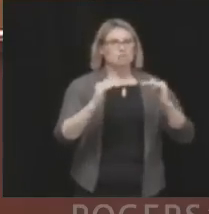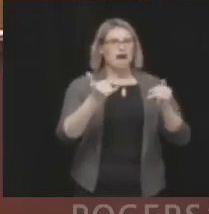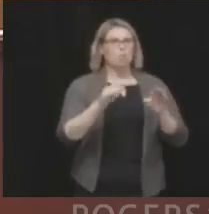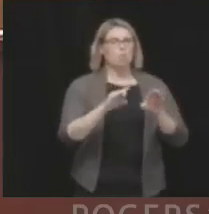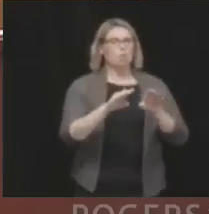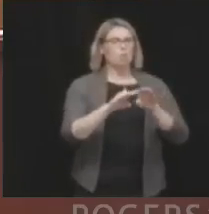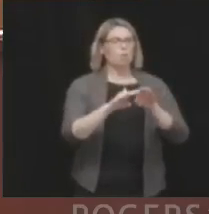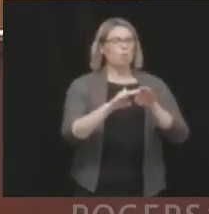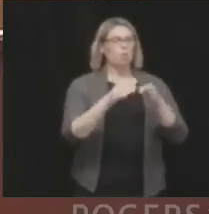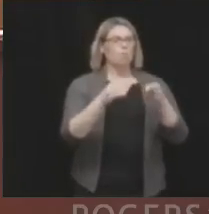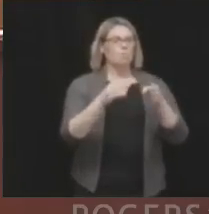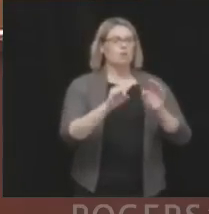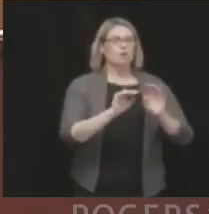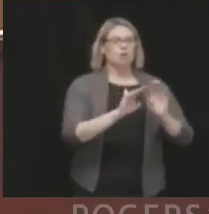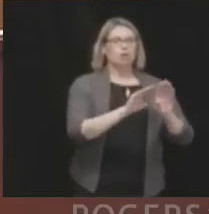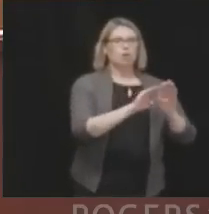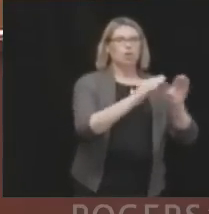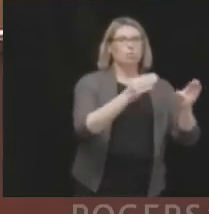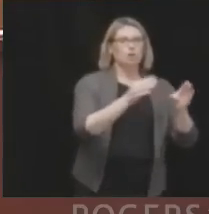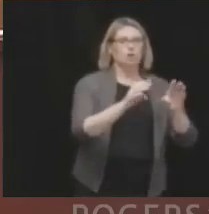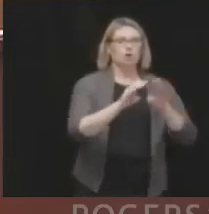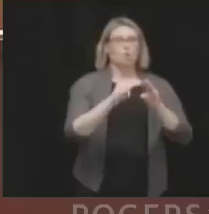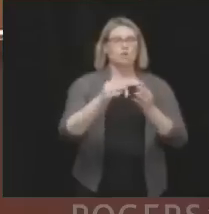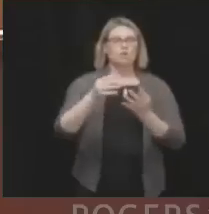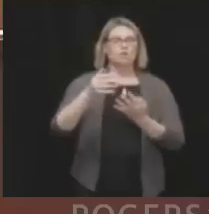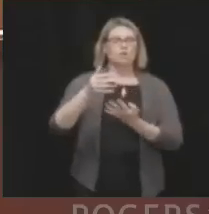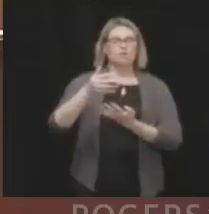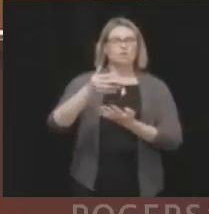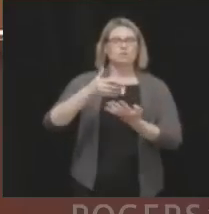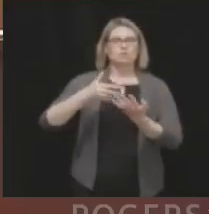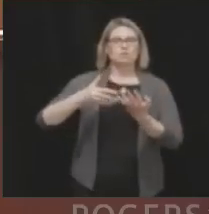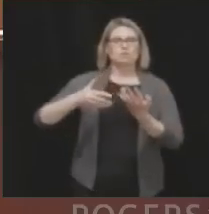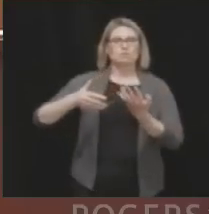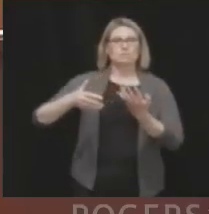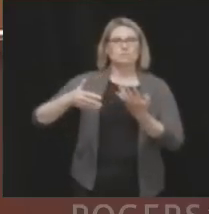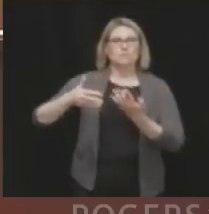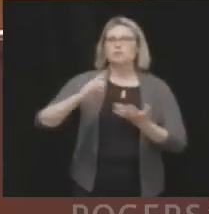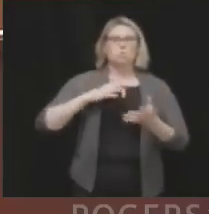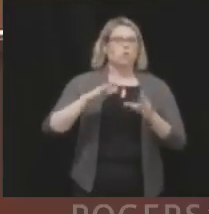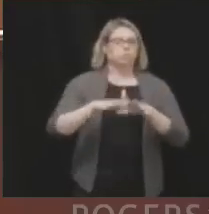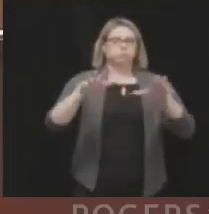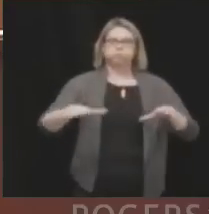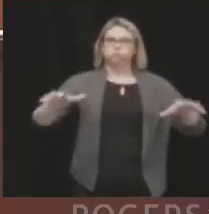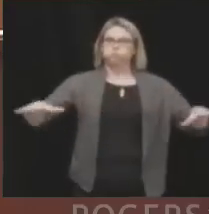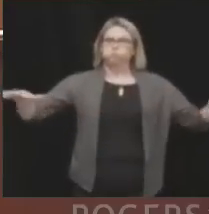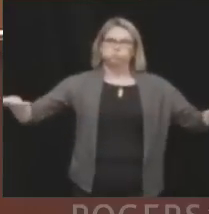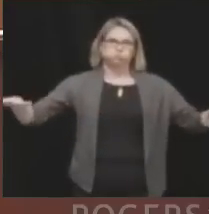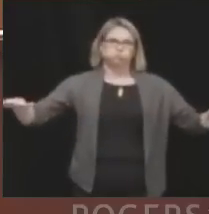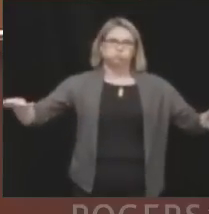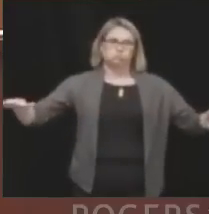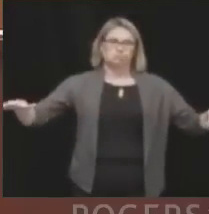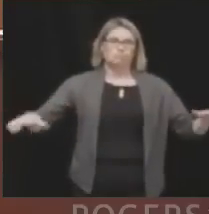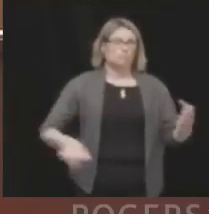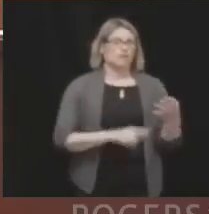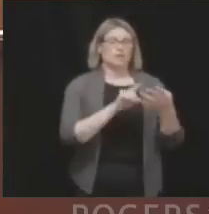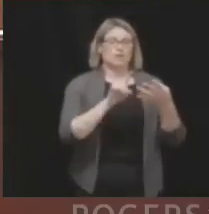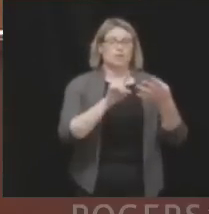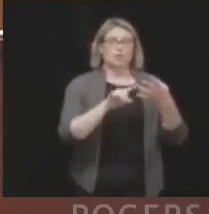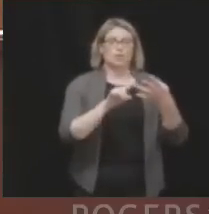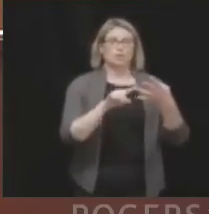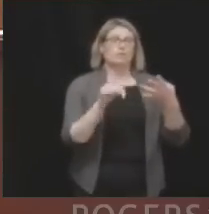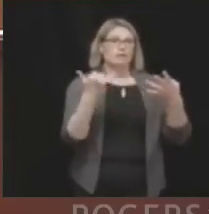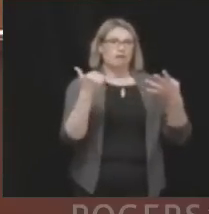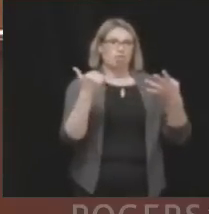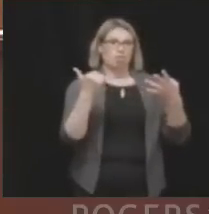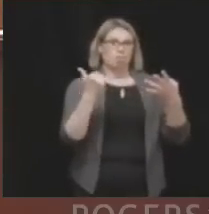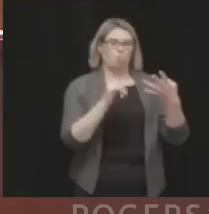and economic settings if we have demonstrated the ability to control transmission of the virus. The fourth and